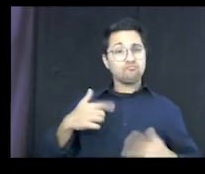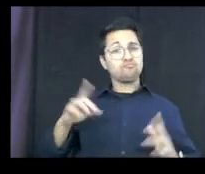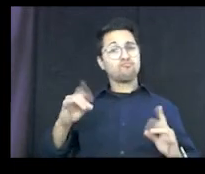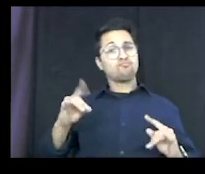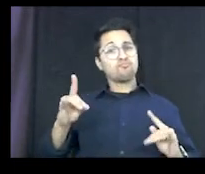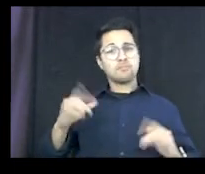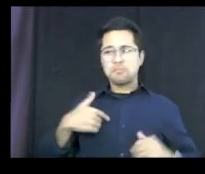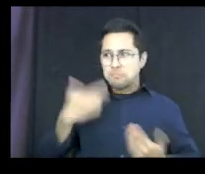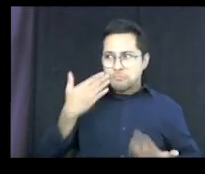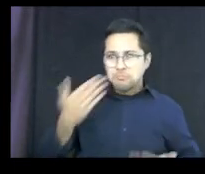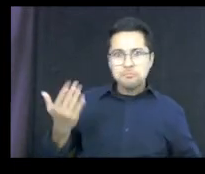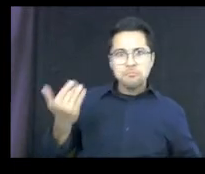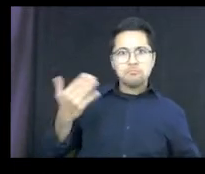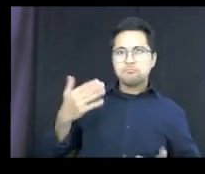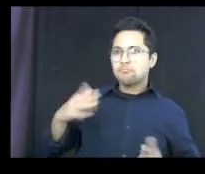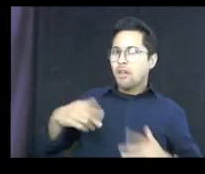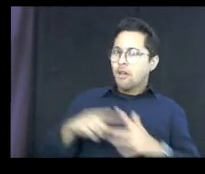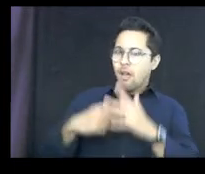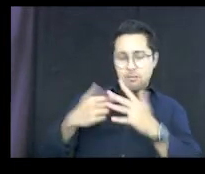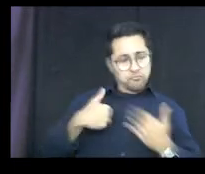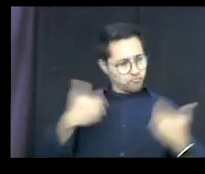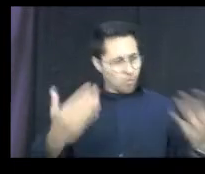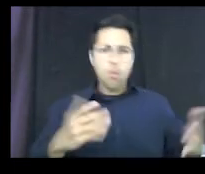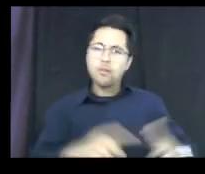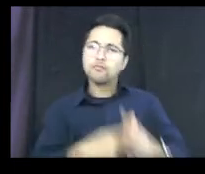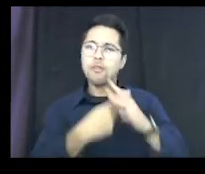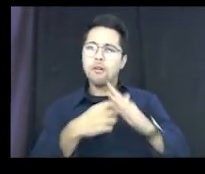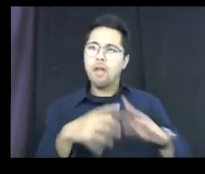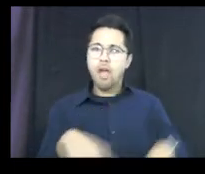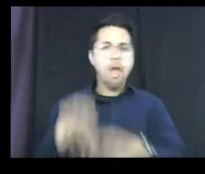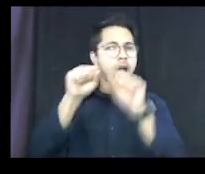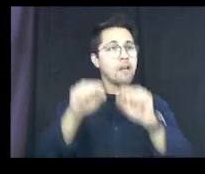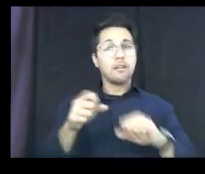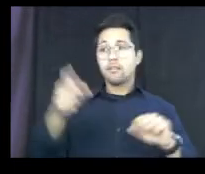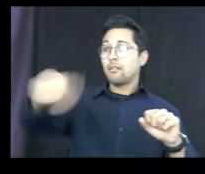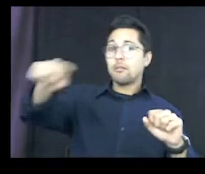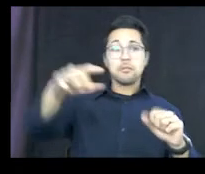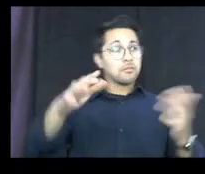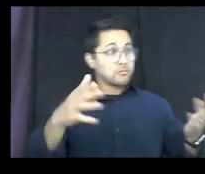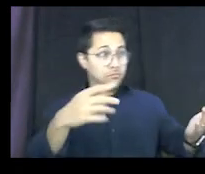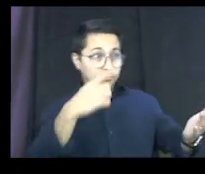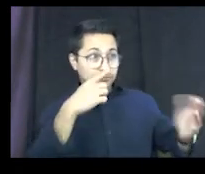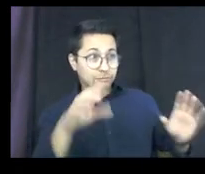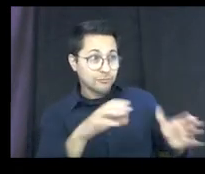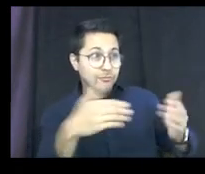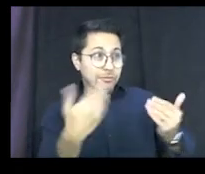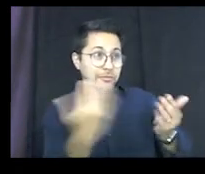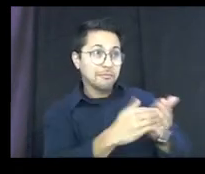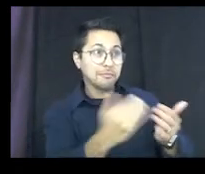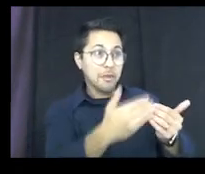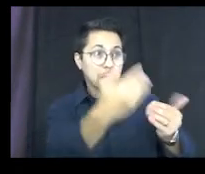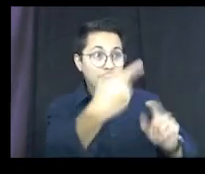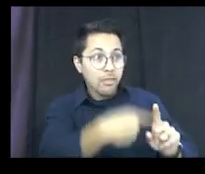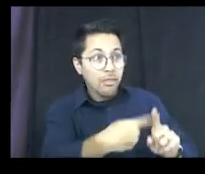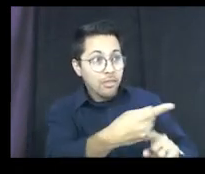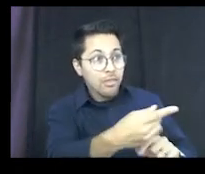why it hasn't started yet, but let's get this started. And then they were like, will you do it again next month?